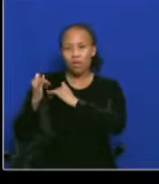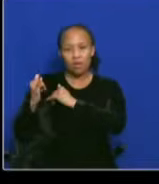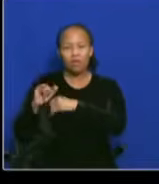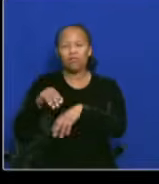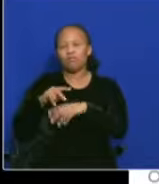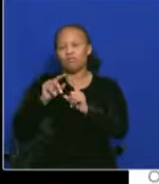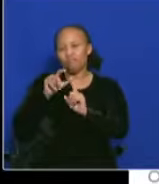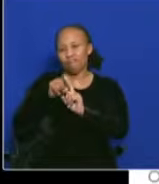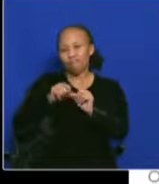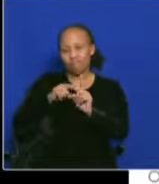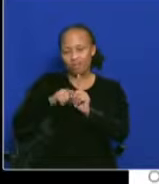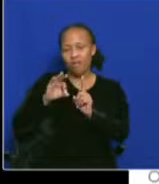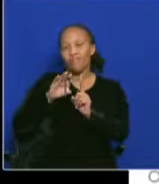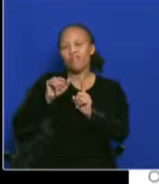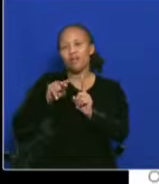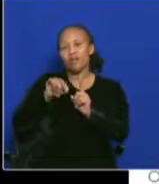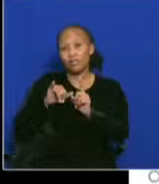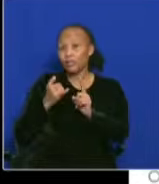need you here.